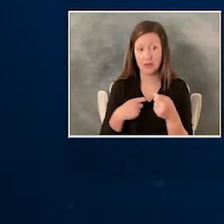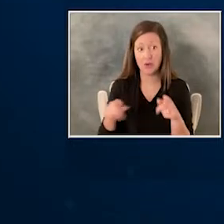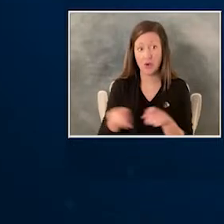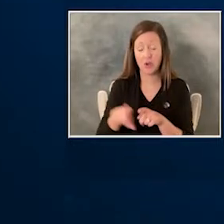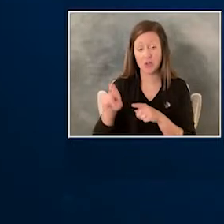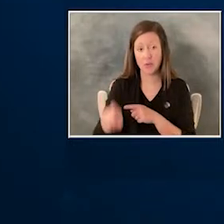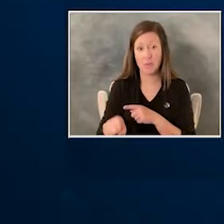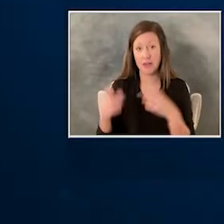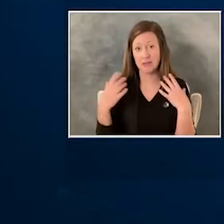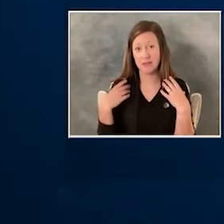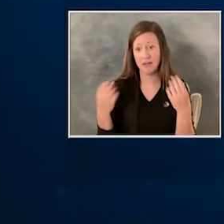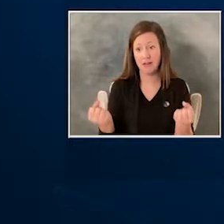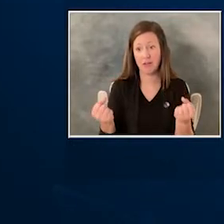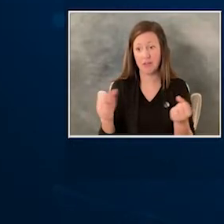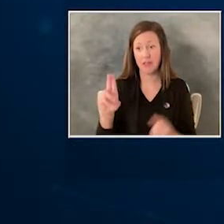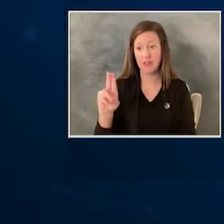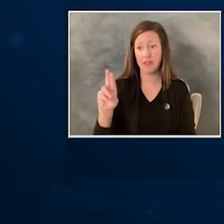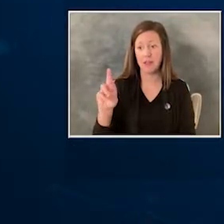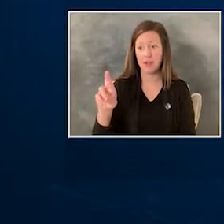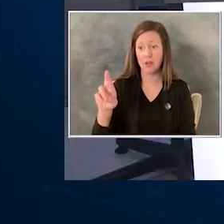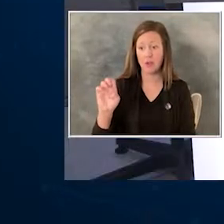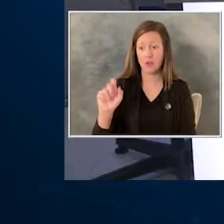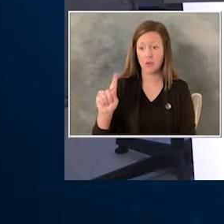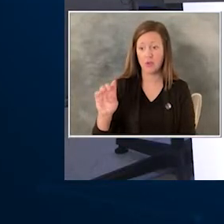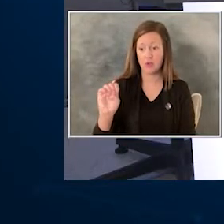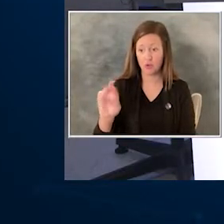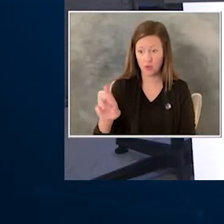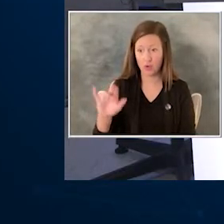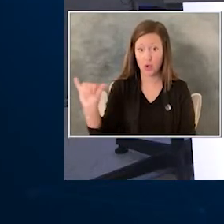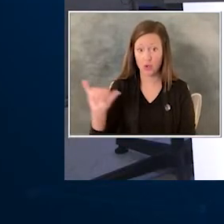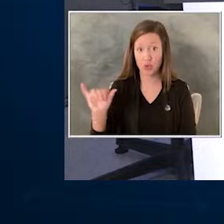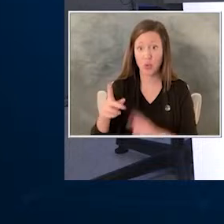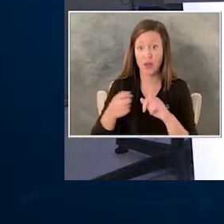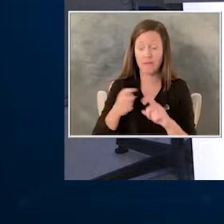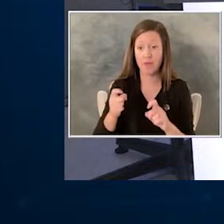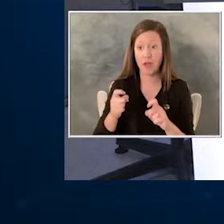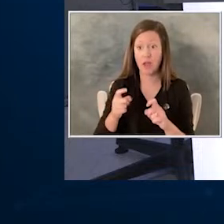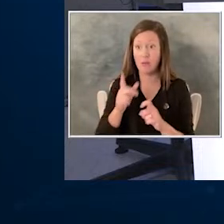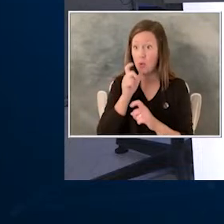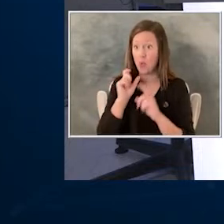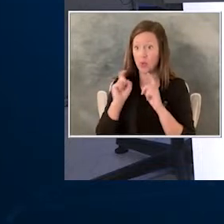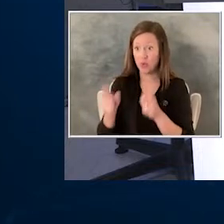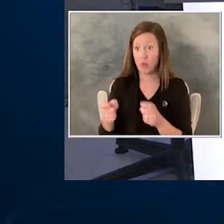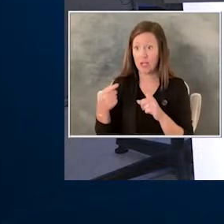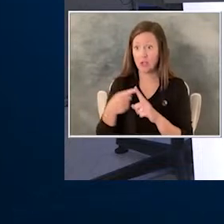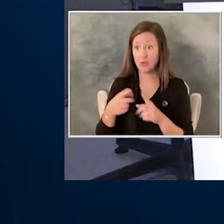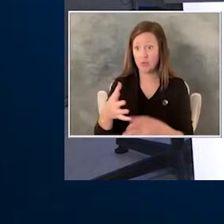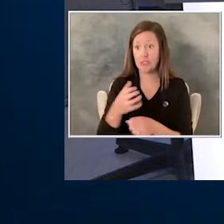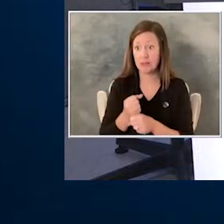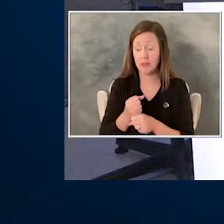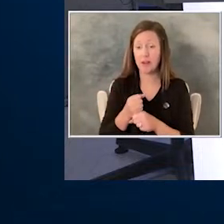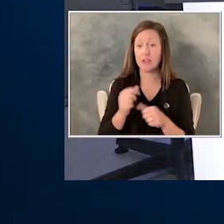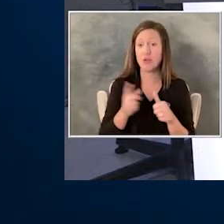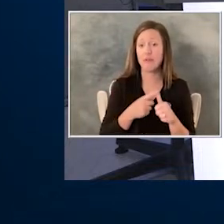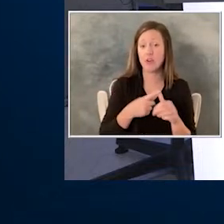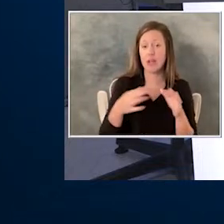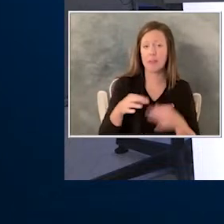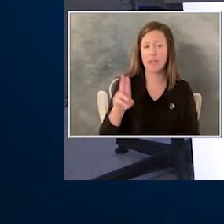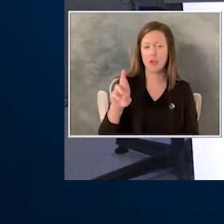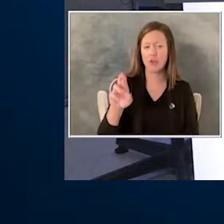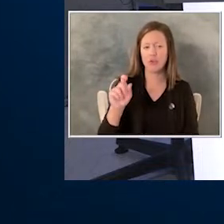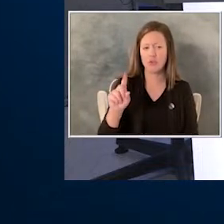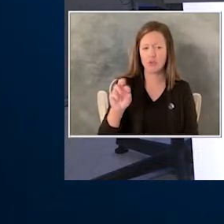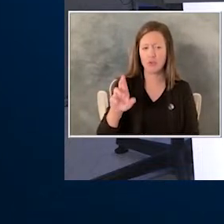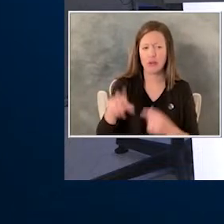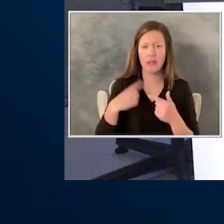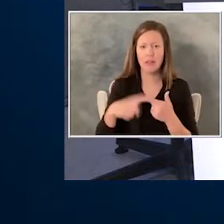healthy ureter? Is it ureter? Yeah. From the donor to the recipient? First of all, explain what a ureter is, and then what do you do with the third